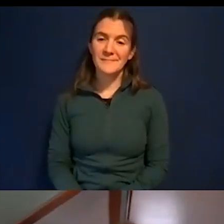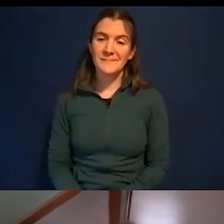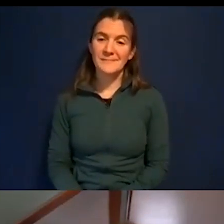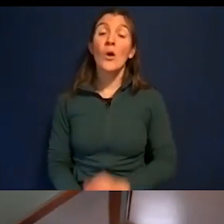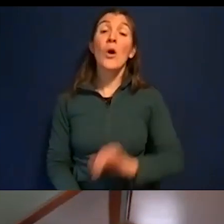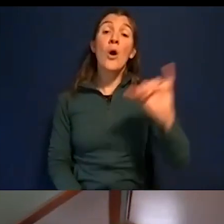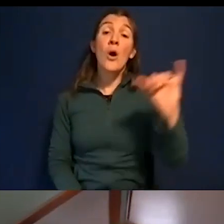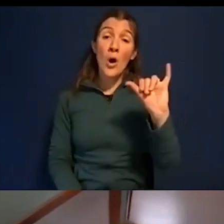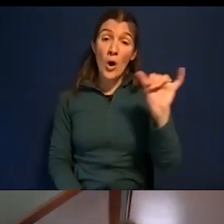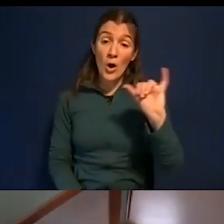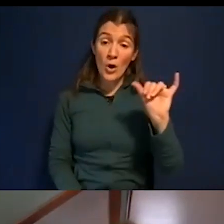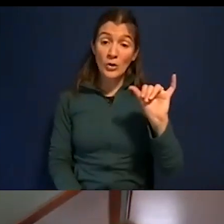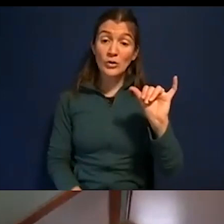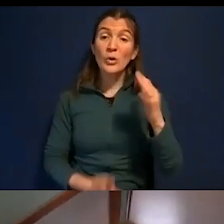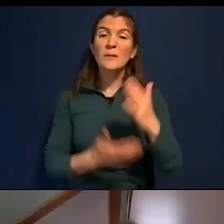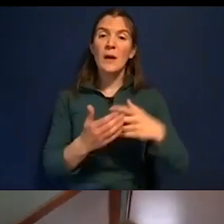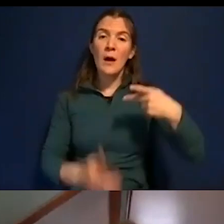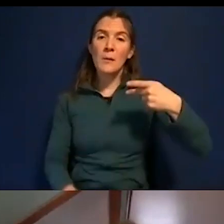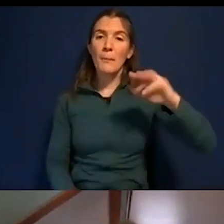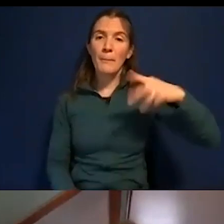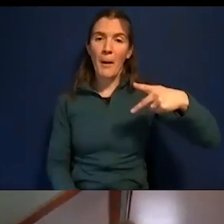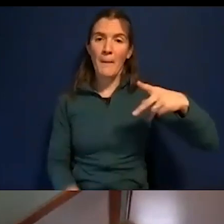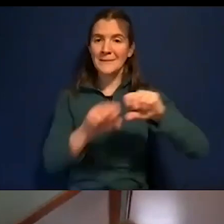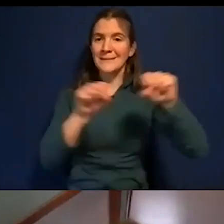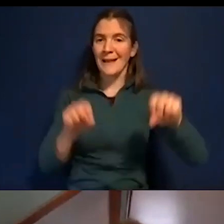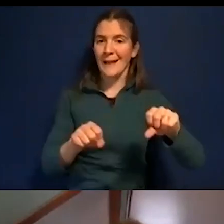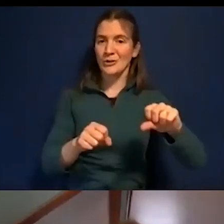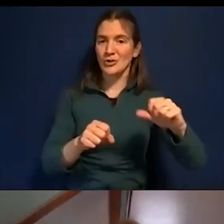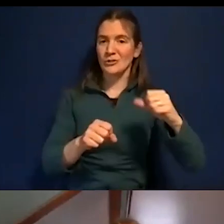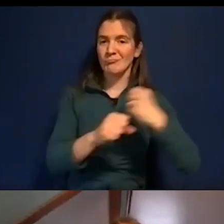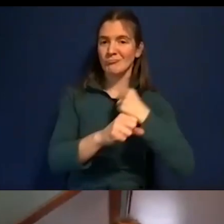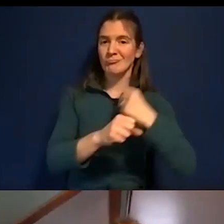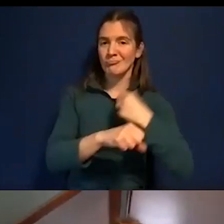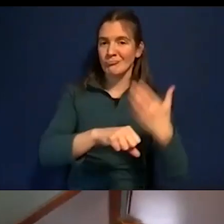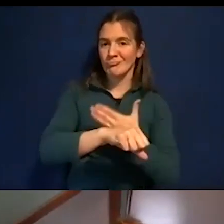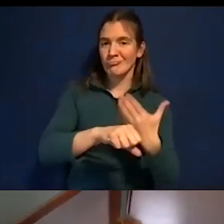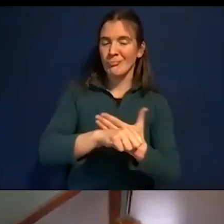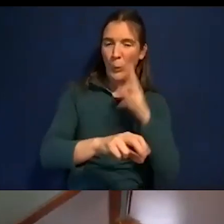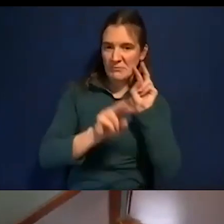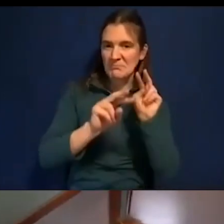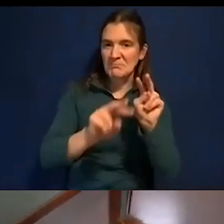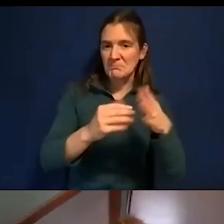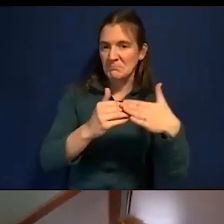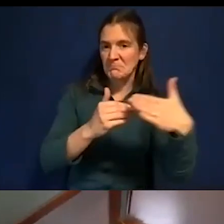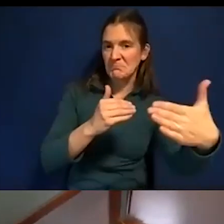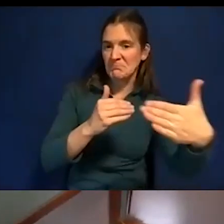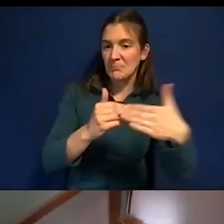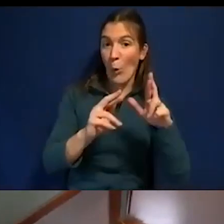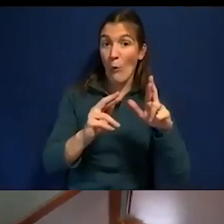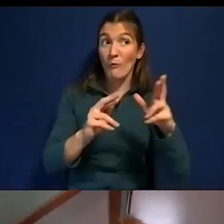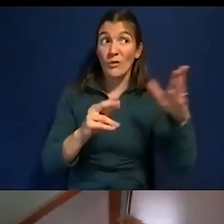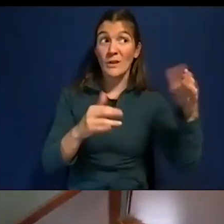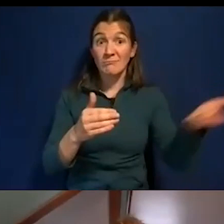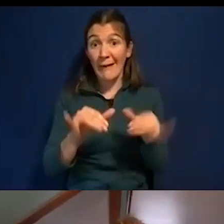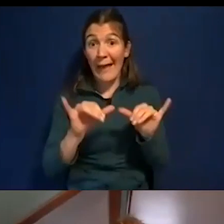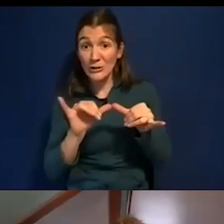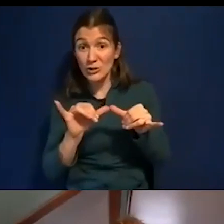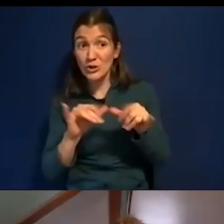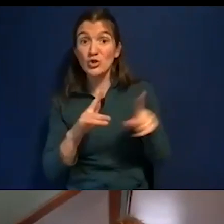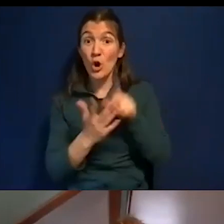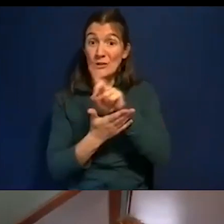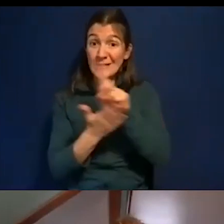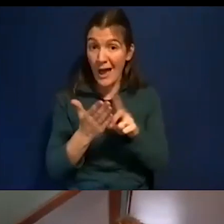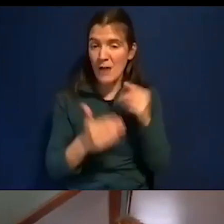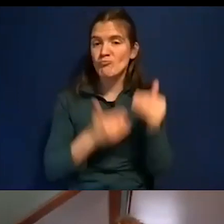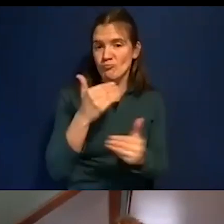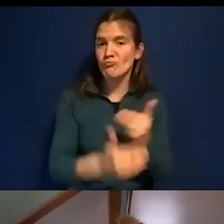also some pump station work that we're looking forward to and hoping to get some engineering started on. All